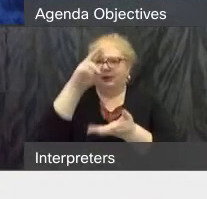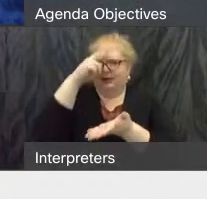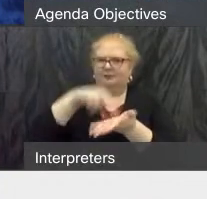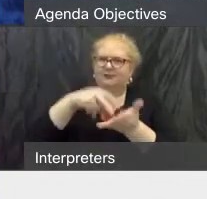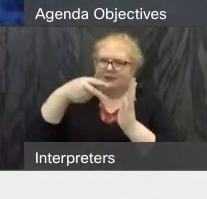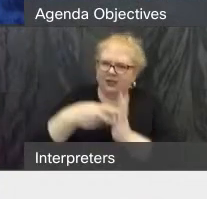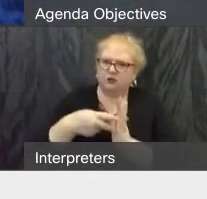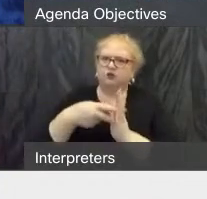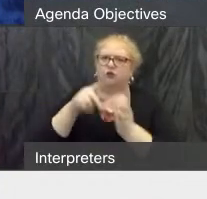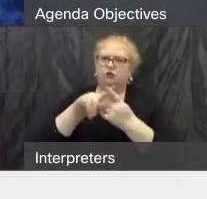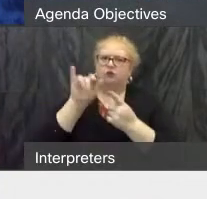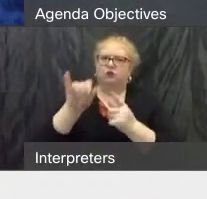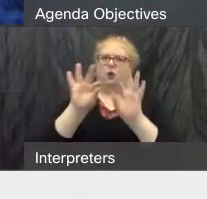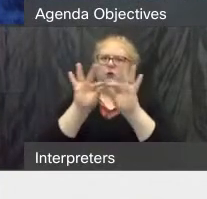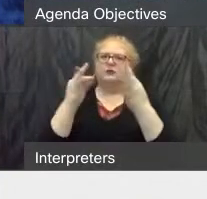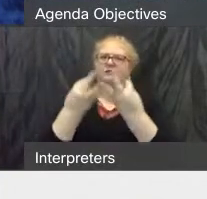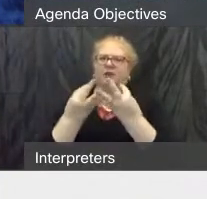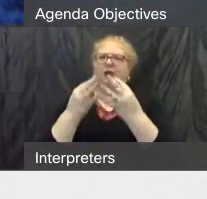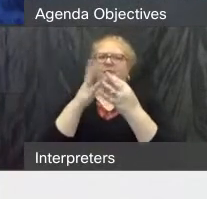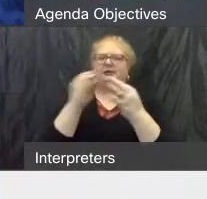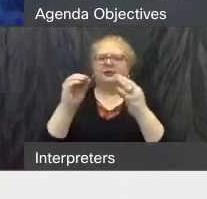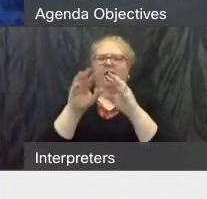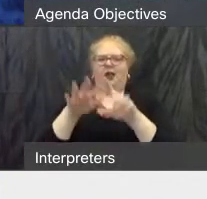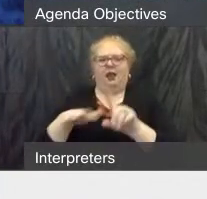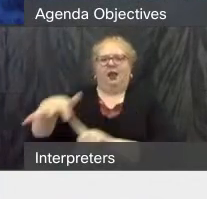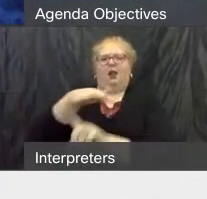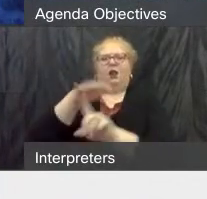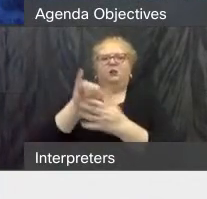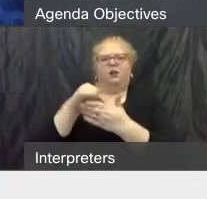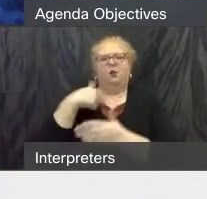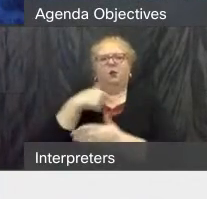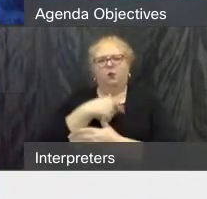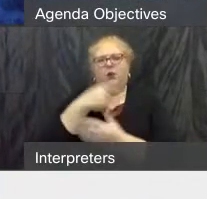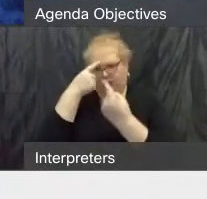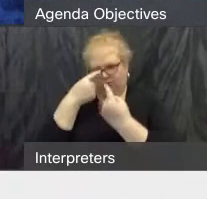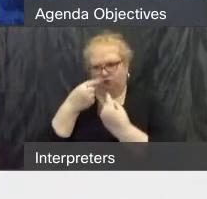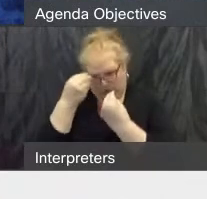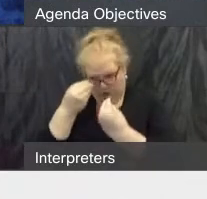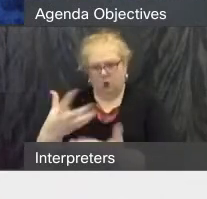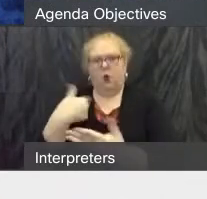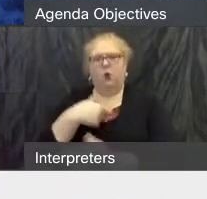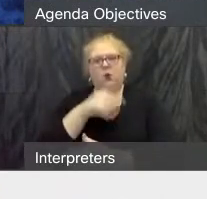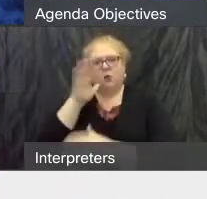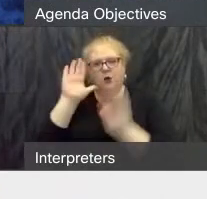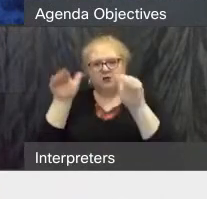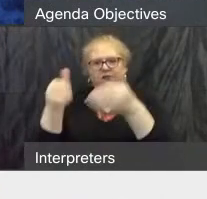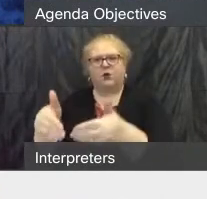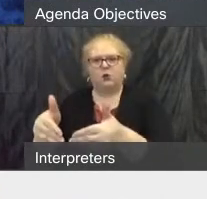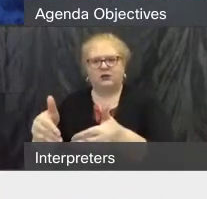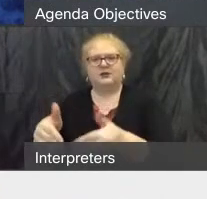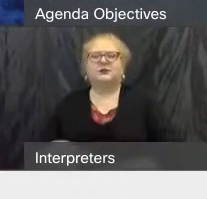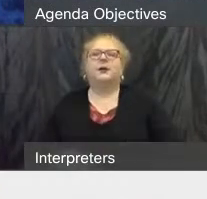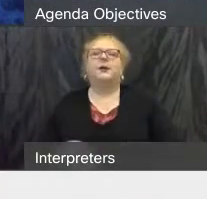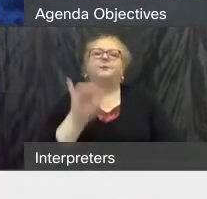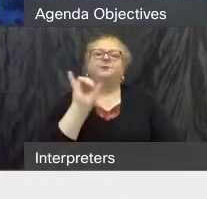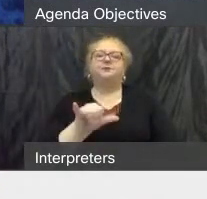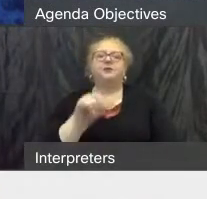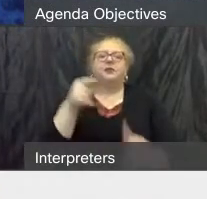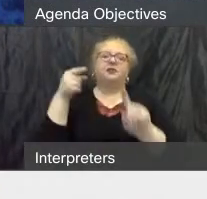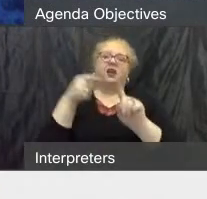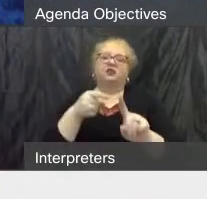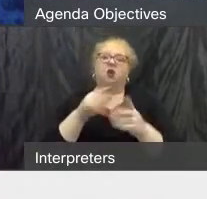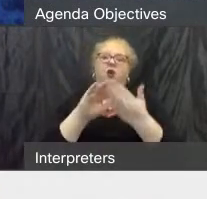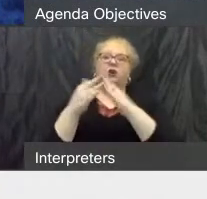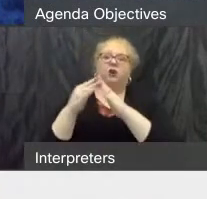you, Director Phillips. As you know, Target Community Development, which was spearheaded by Director Wright, as well